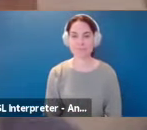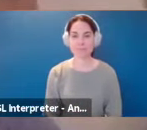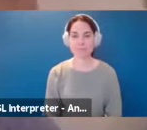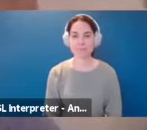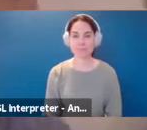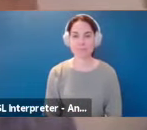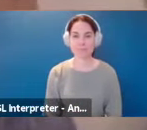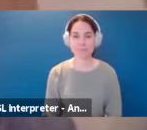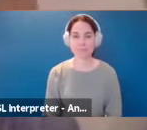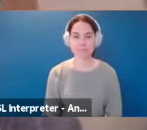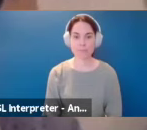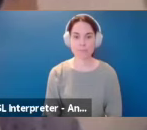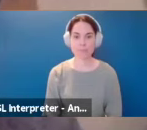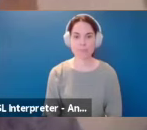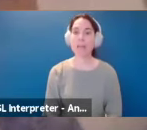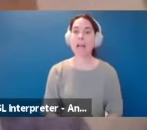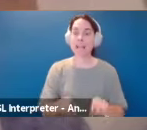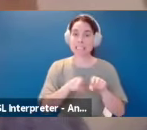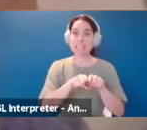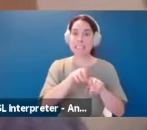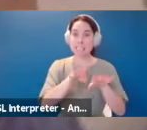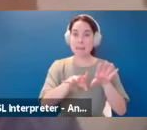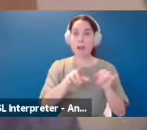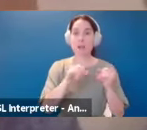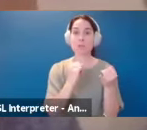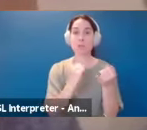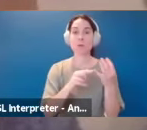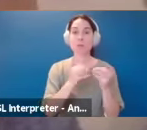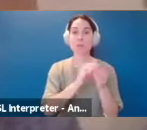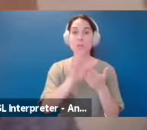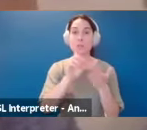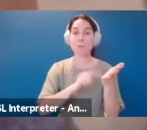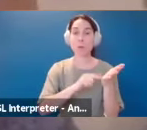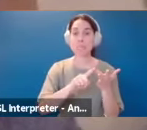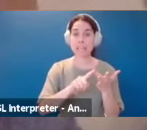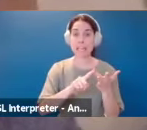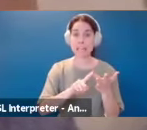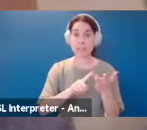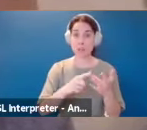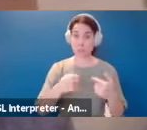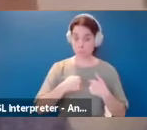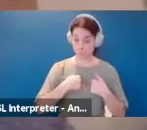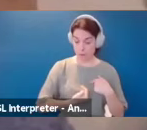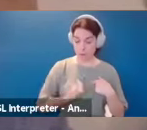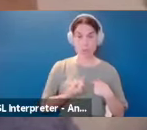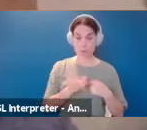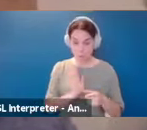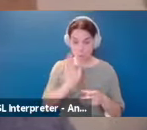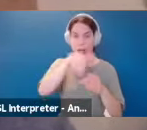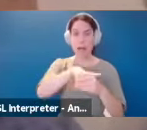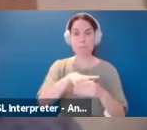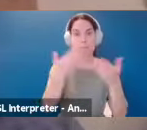Subuti I don't really feel that I need very much courage to be here and talking to you all because you're all my brothers and sisters